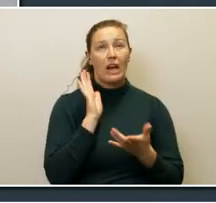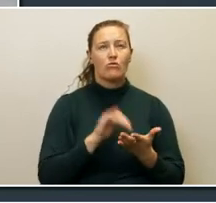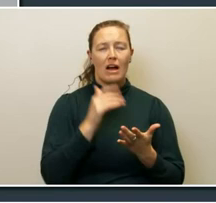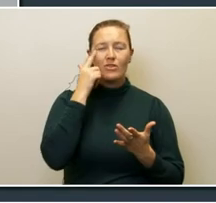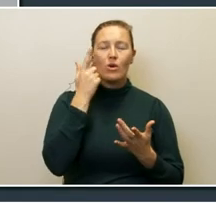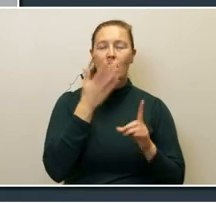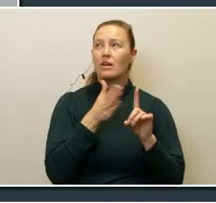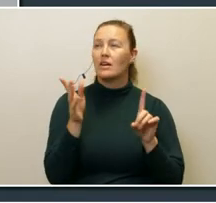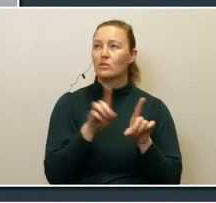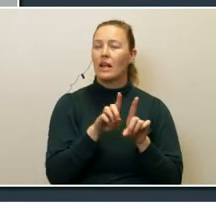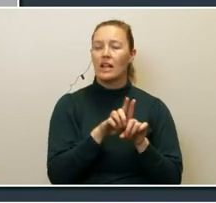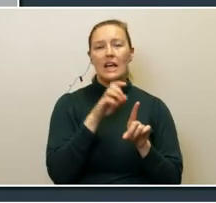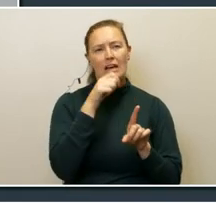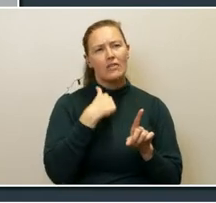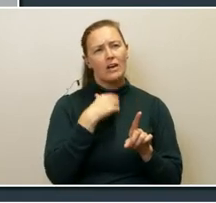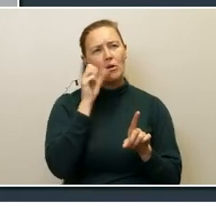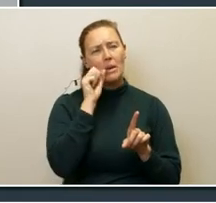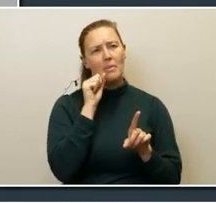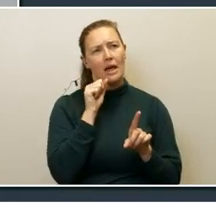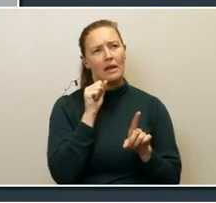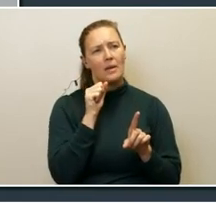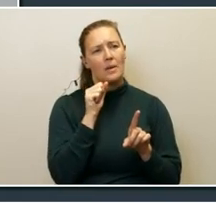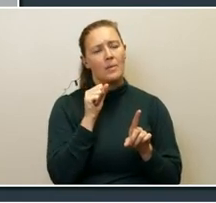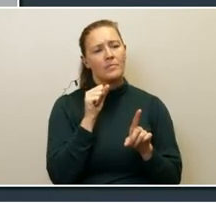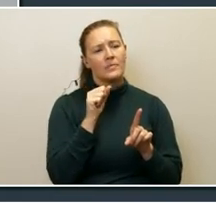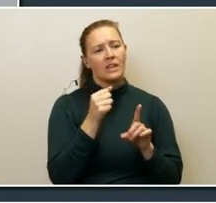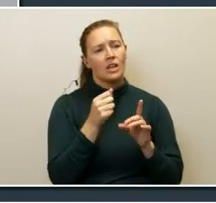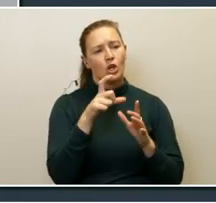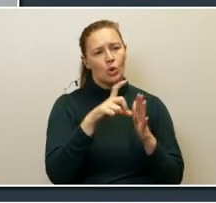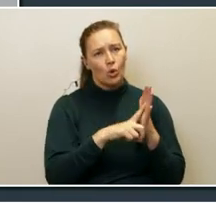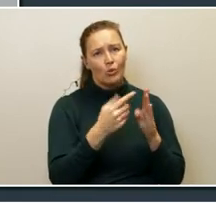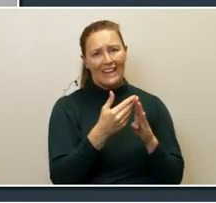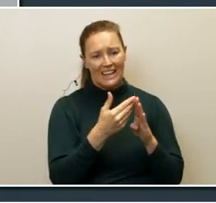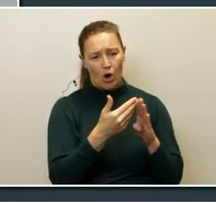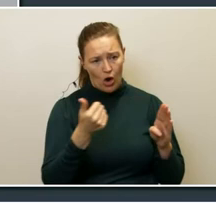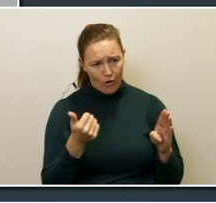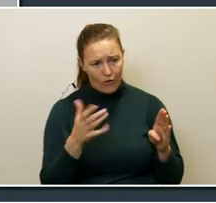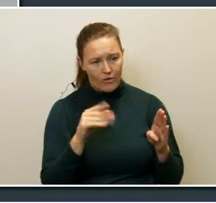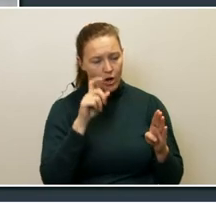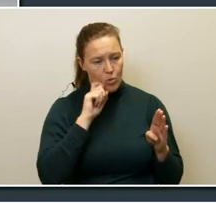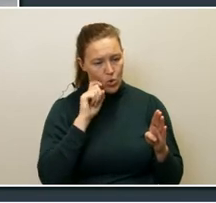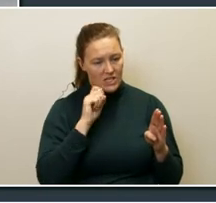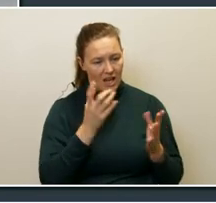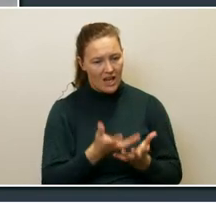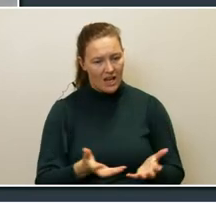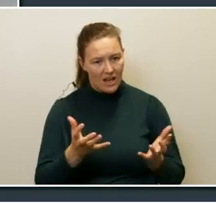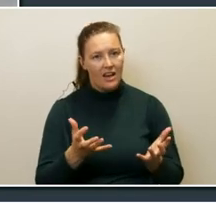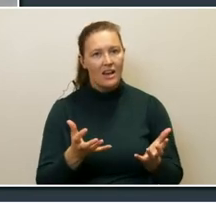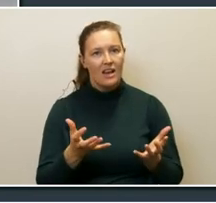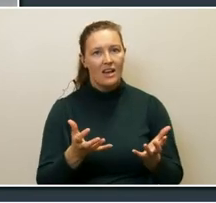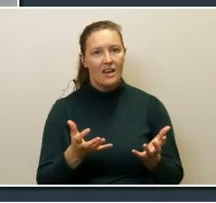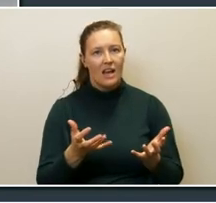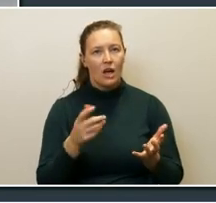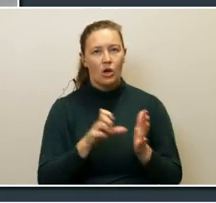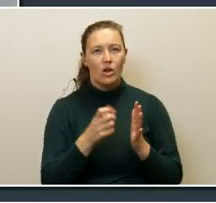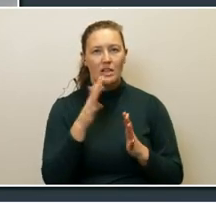here is my recollection is that the removal of chlorine from the water supply is, in the, your study, is